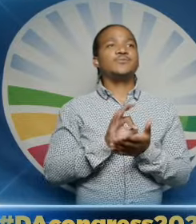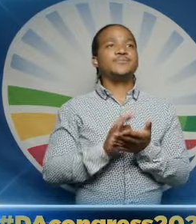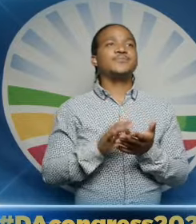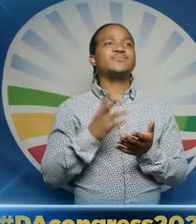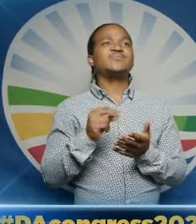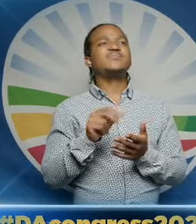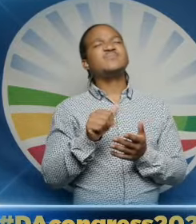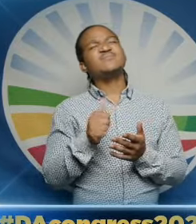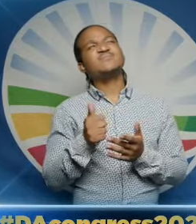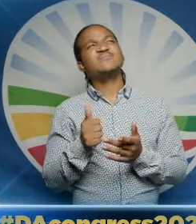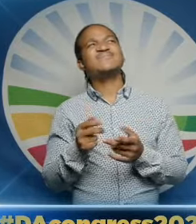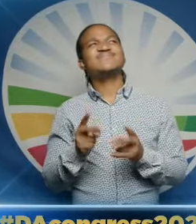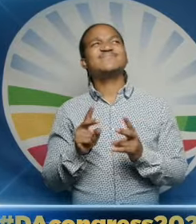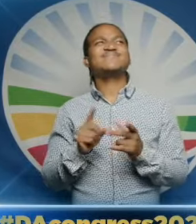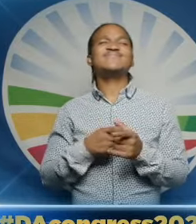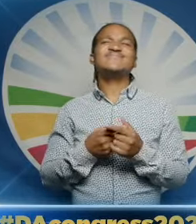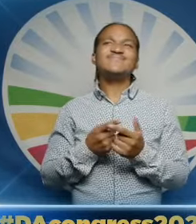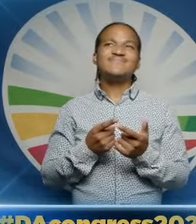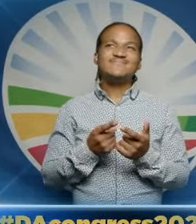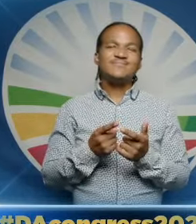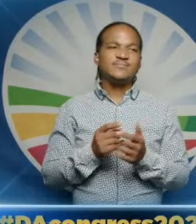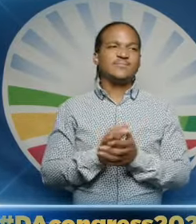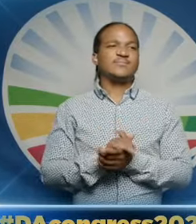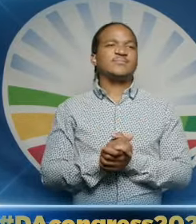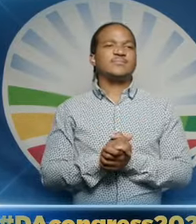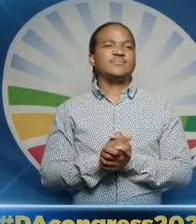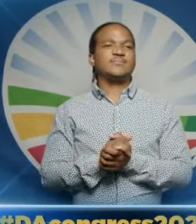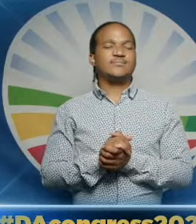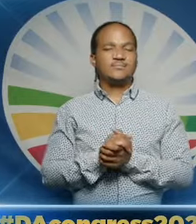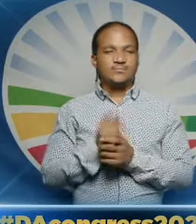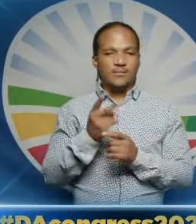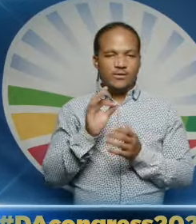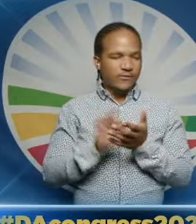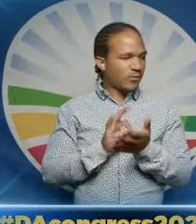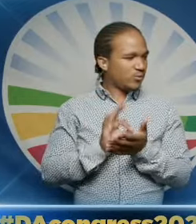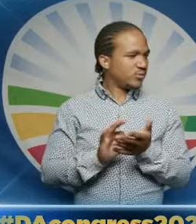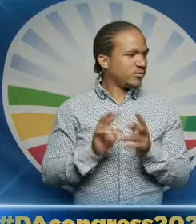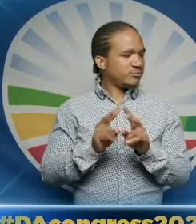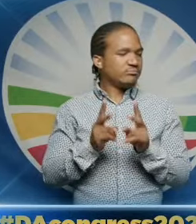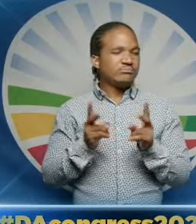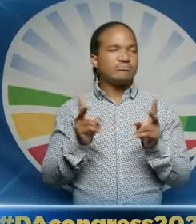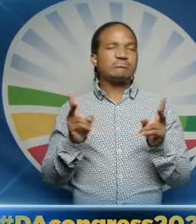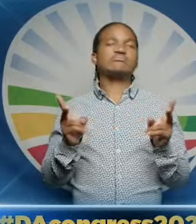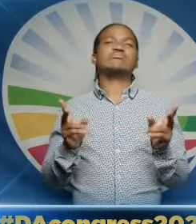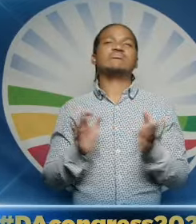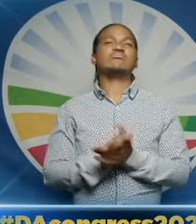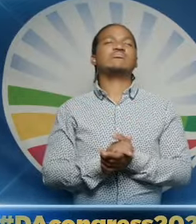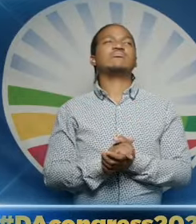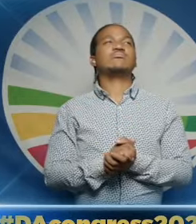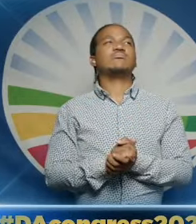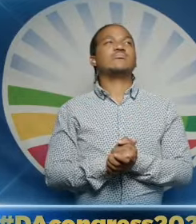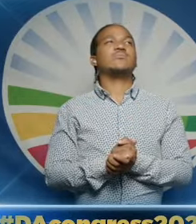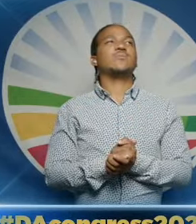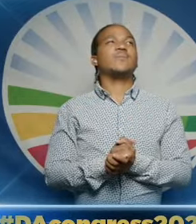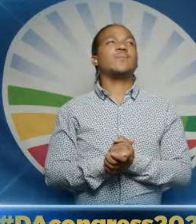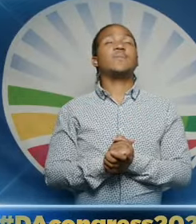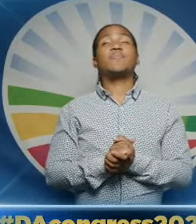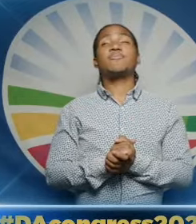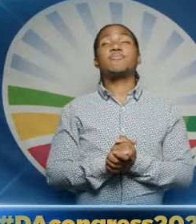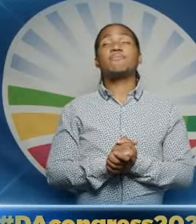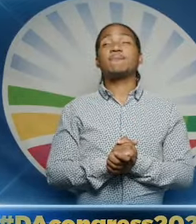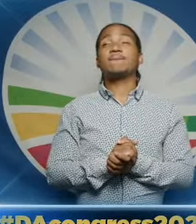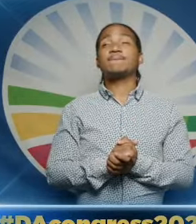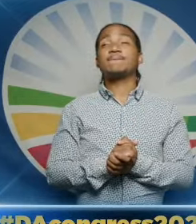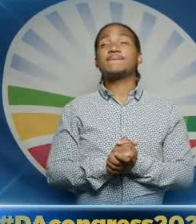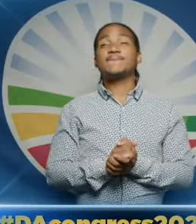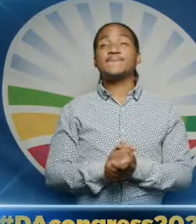going to ink your thumb, but the point is the IEC know that you have voted, and that's to prevent you from voting twice. OpenVote's exactly the same. OpenVote